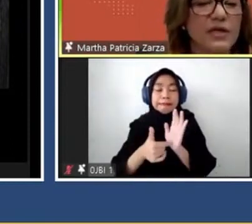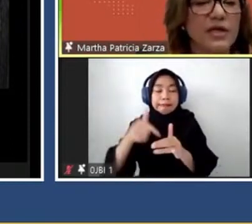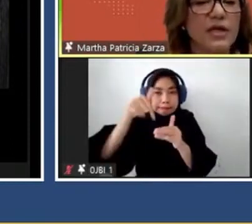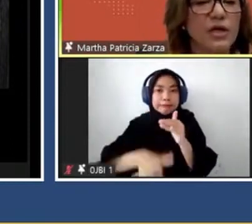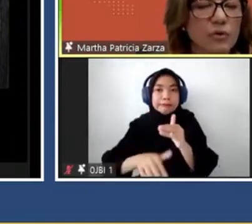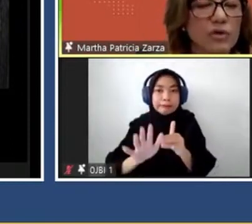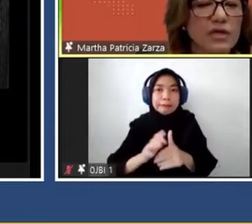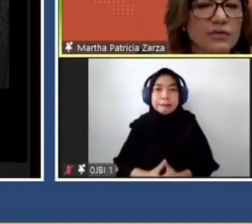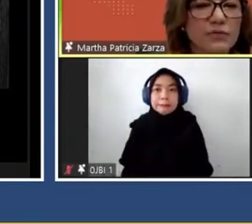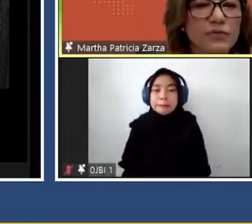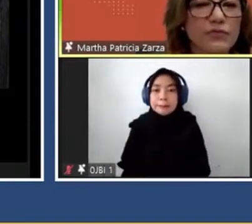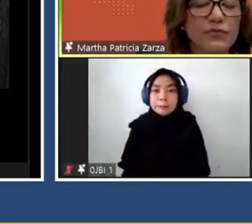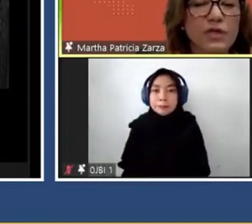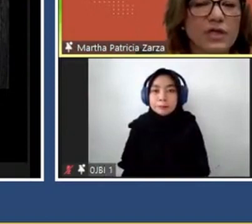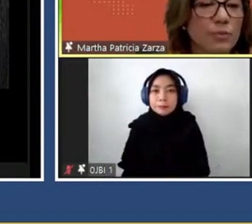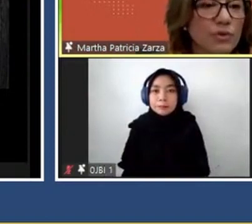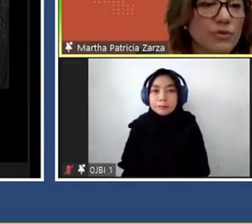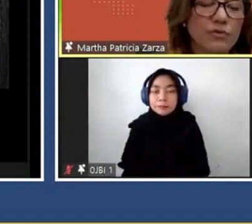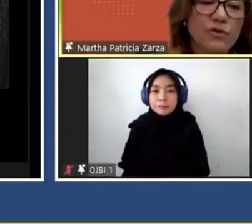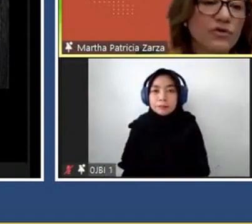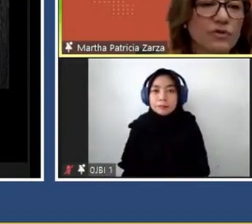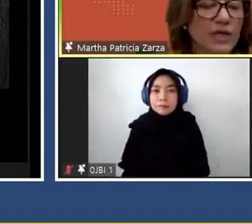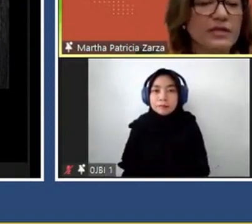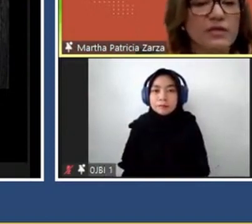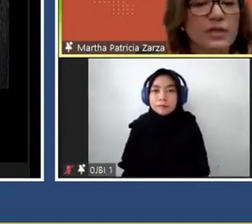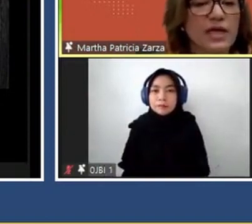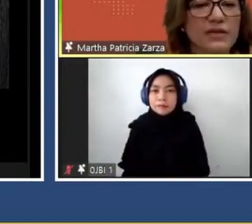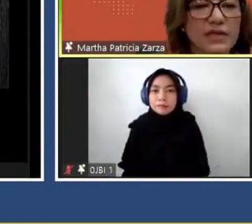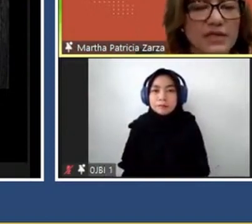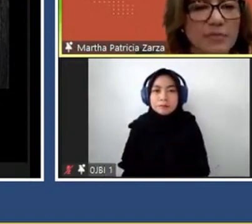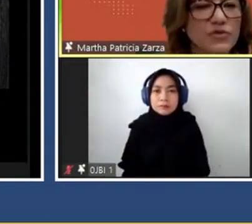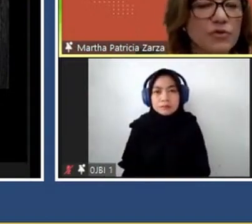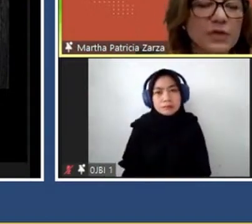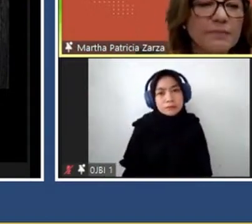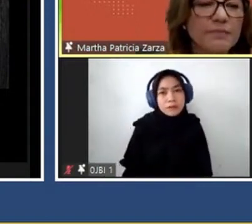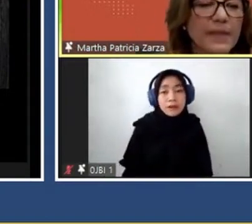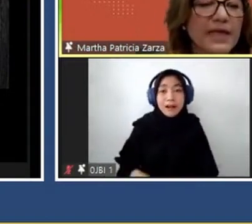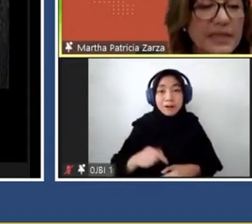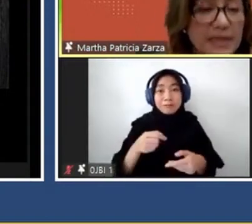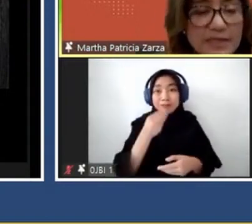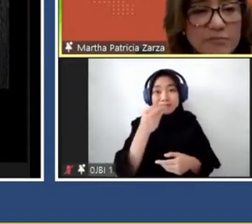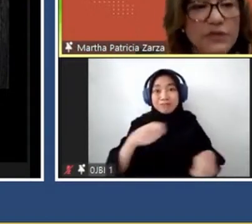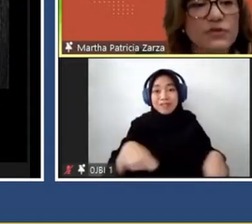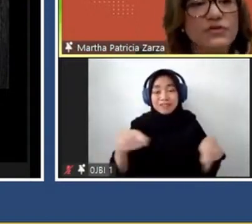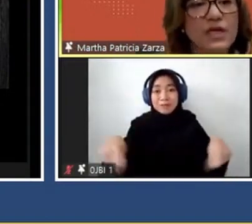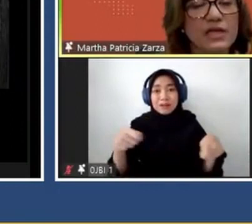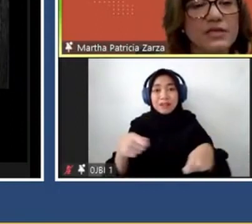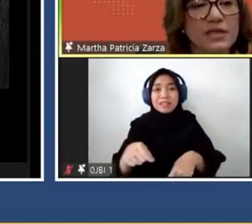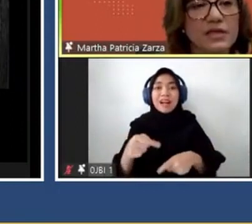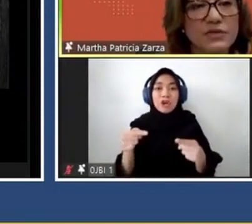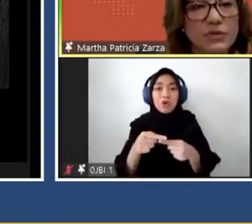have. Cooking, food, and wood, also related with health and time consuming. Heating,